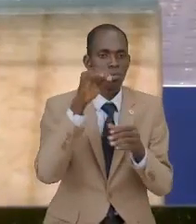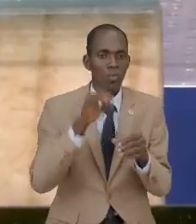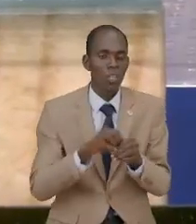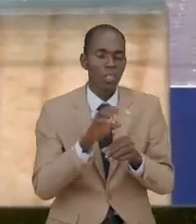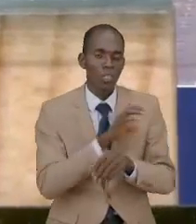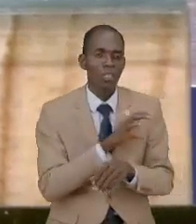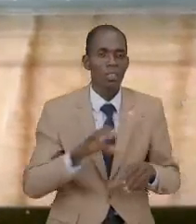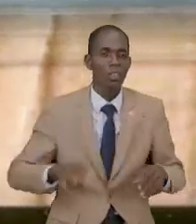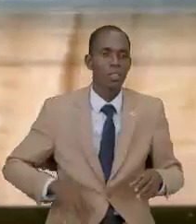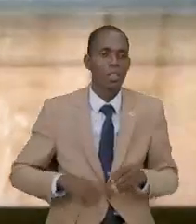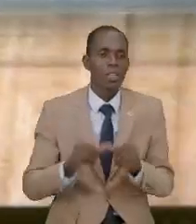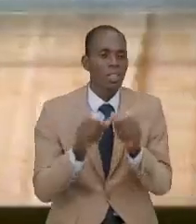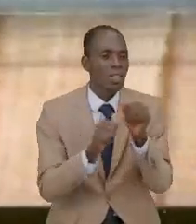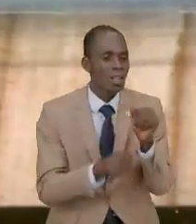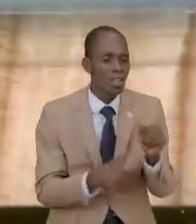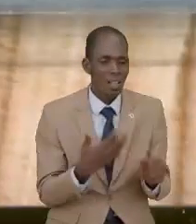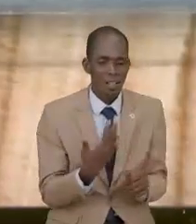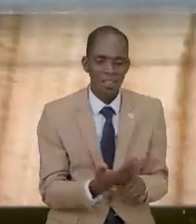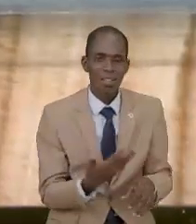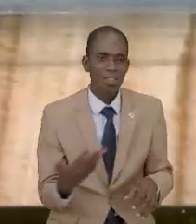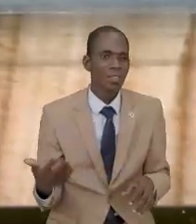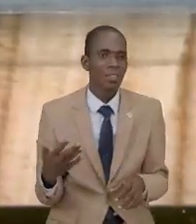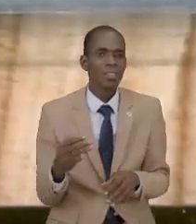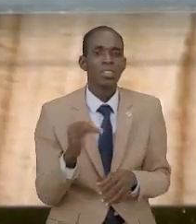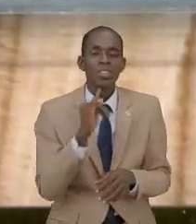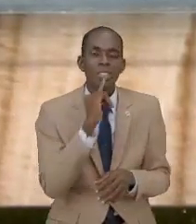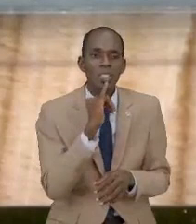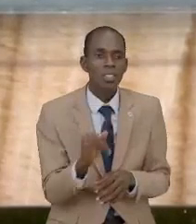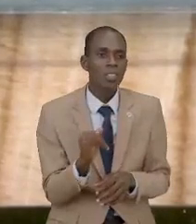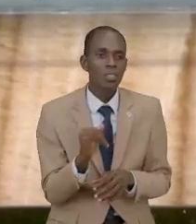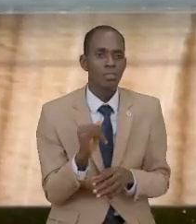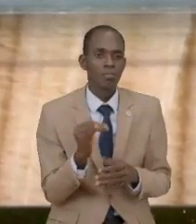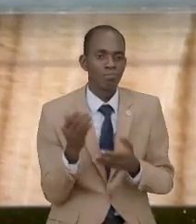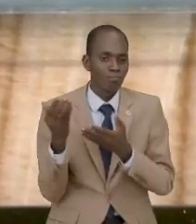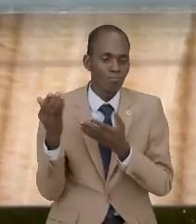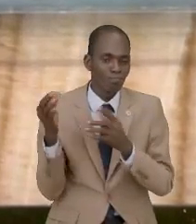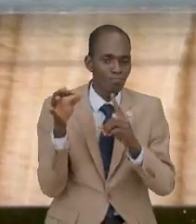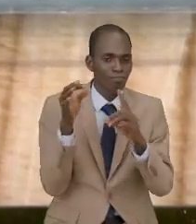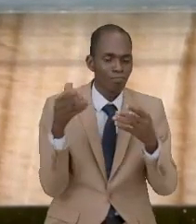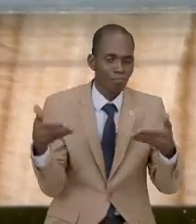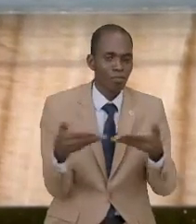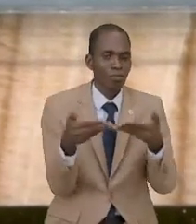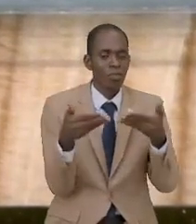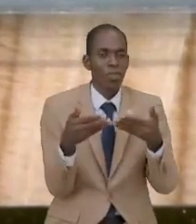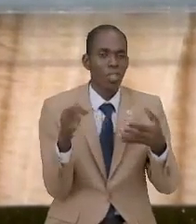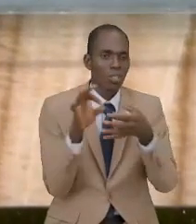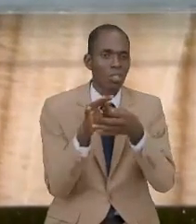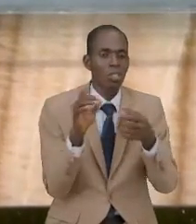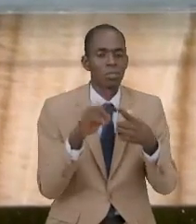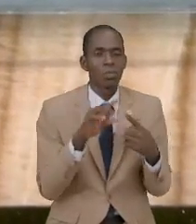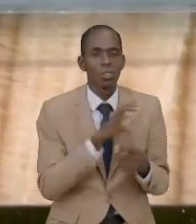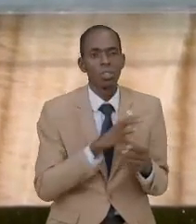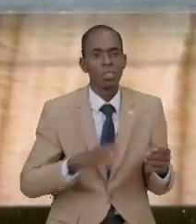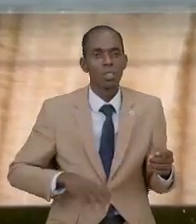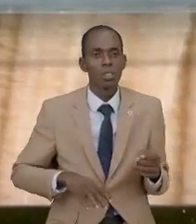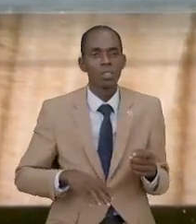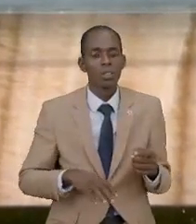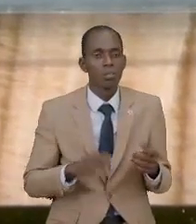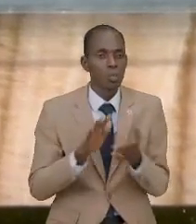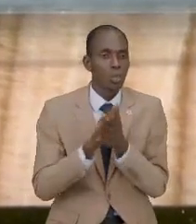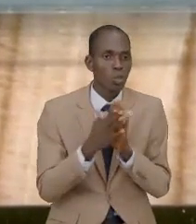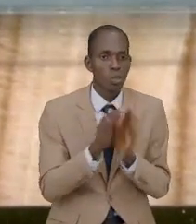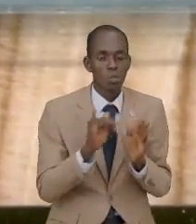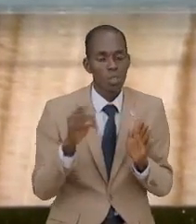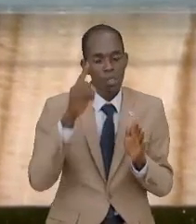Christ. Everything is hinged on Christ. Becoming a believer,